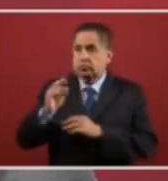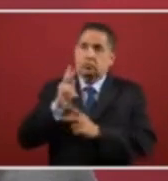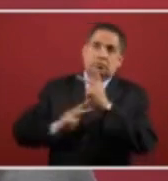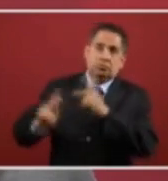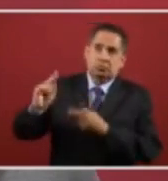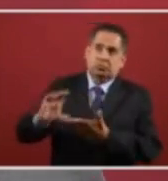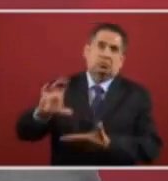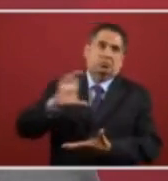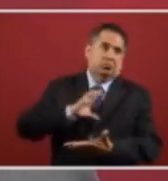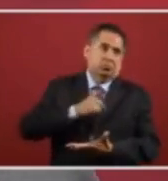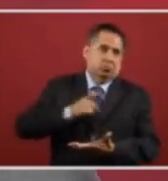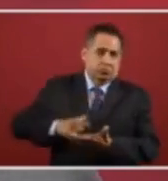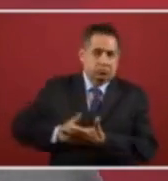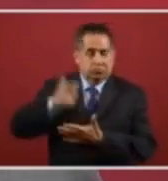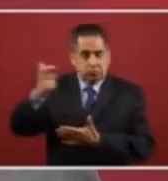than